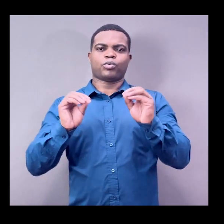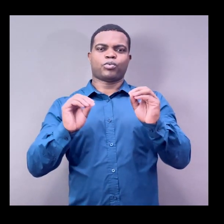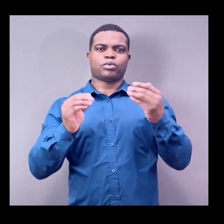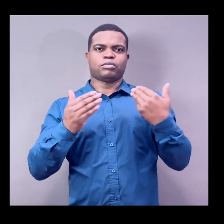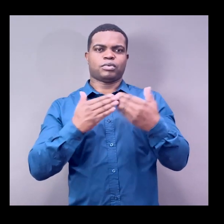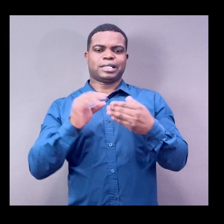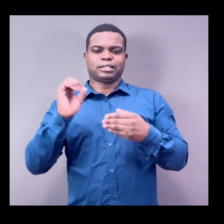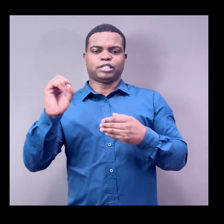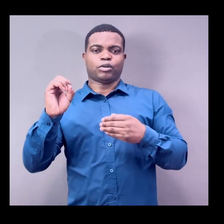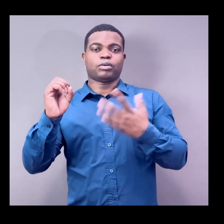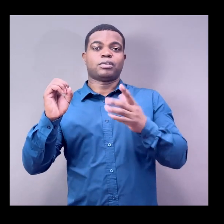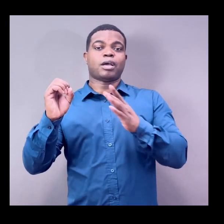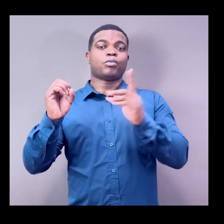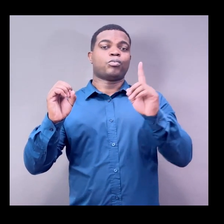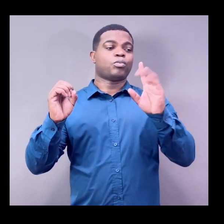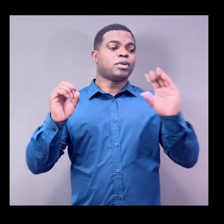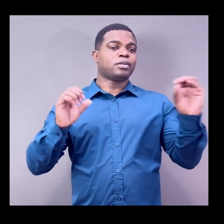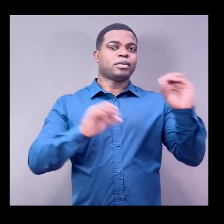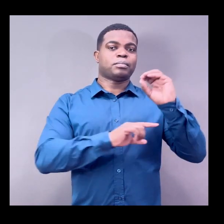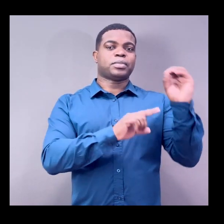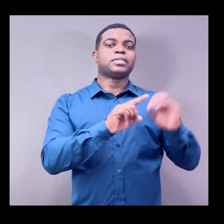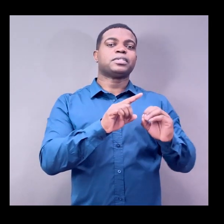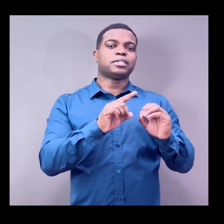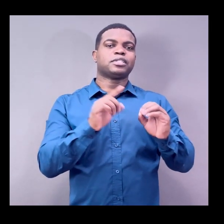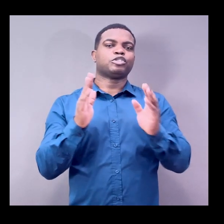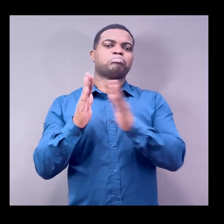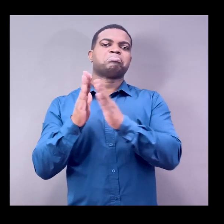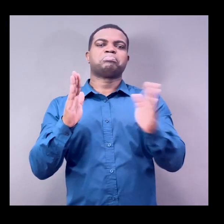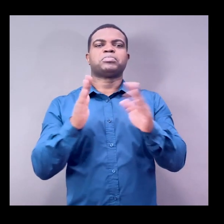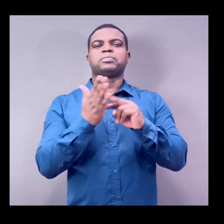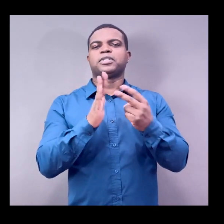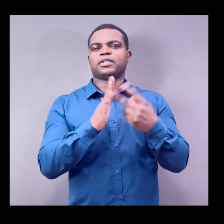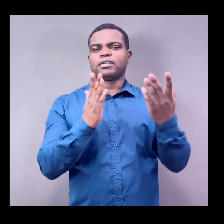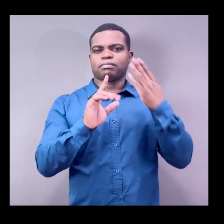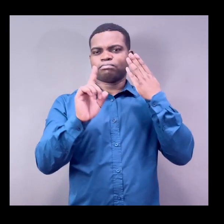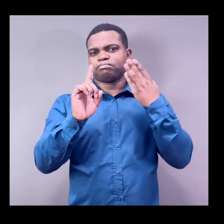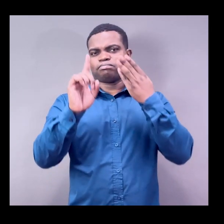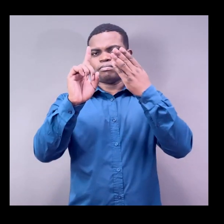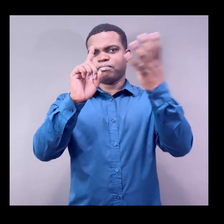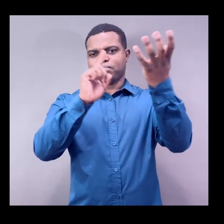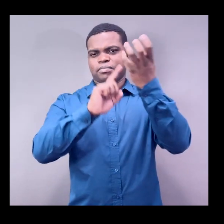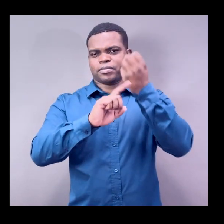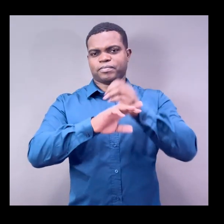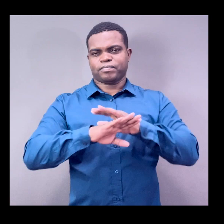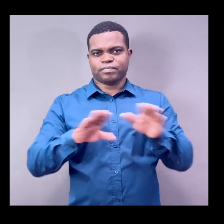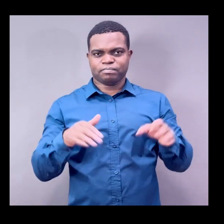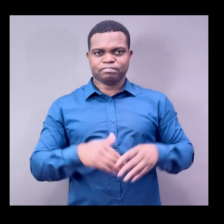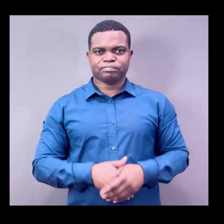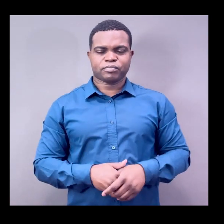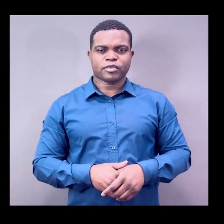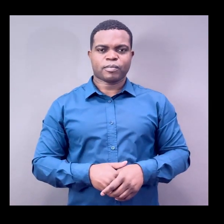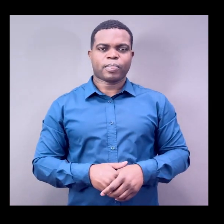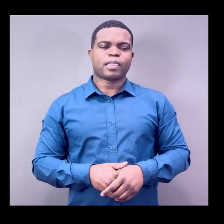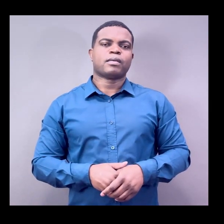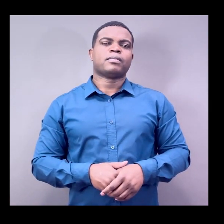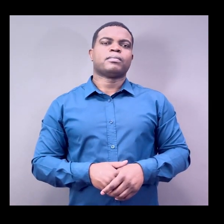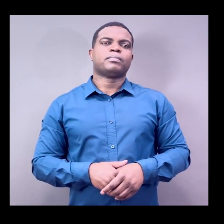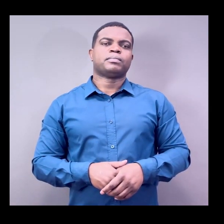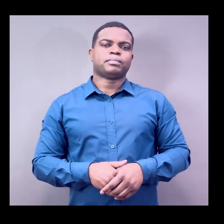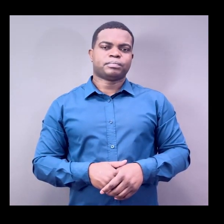here you are going to be writing 100%, because looking at it, here it has been achieved. But looking at